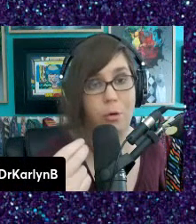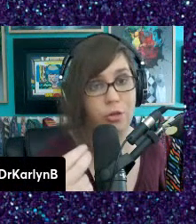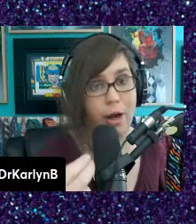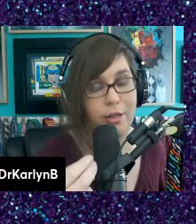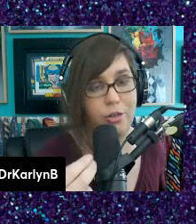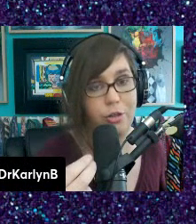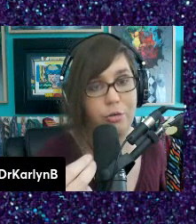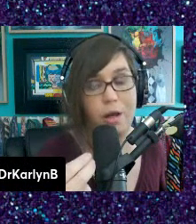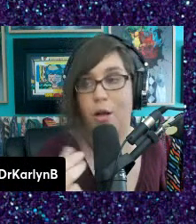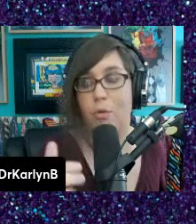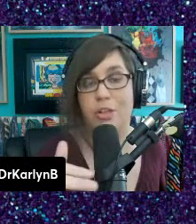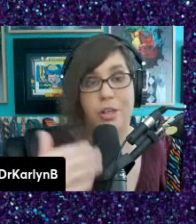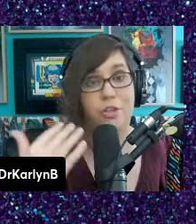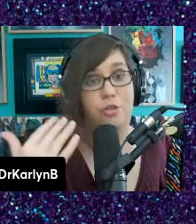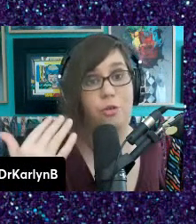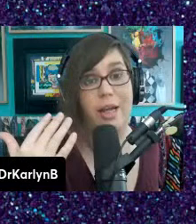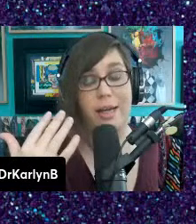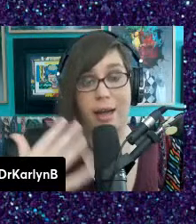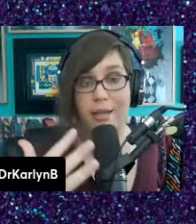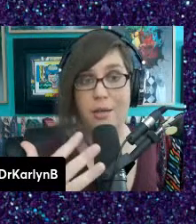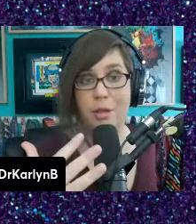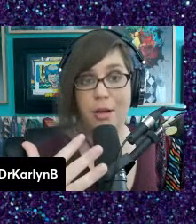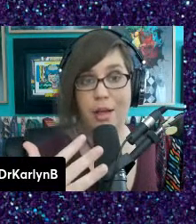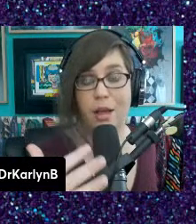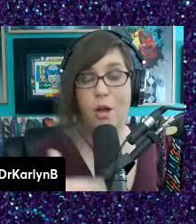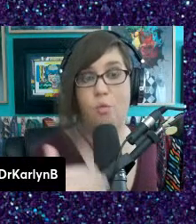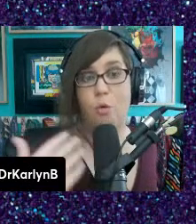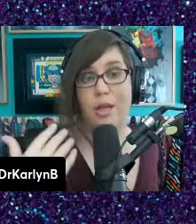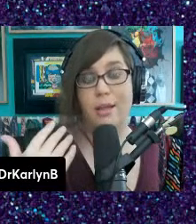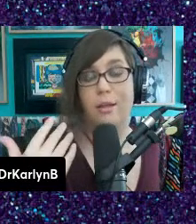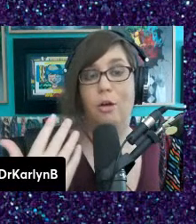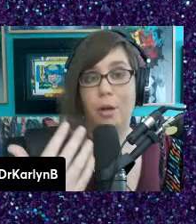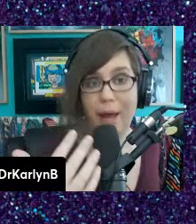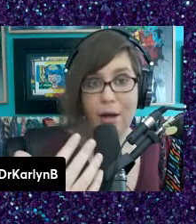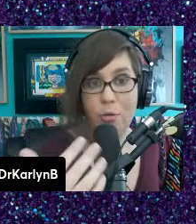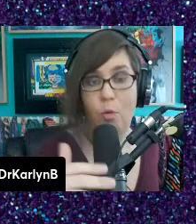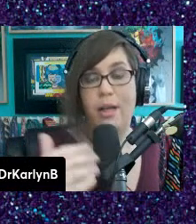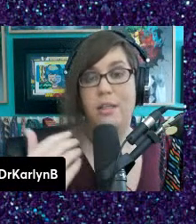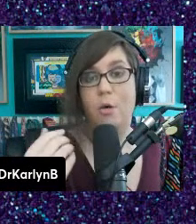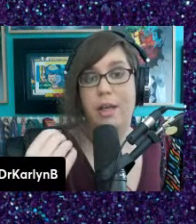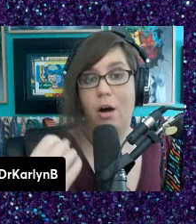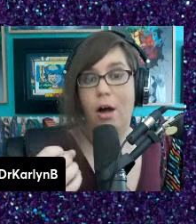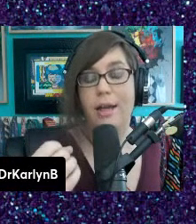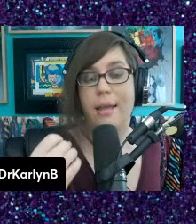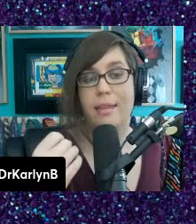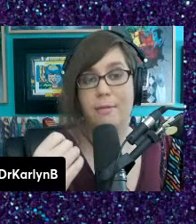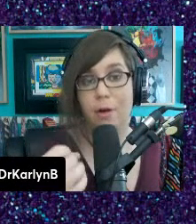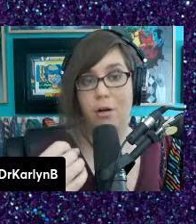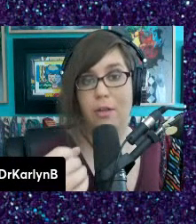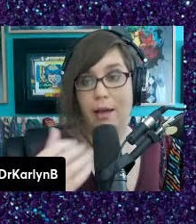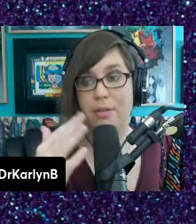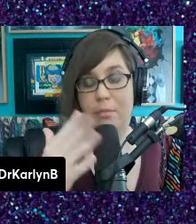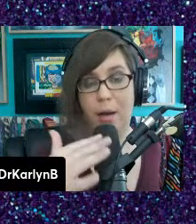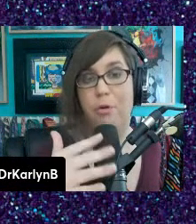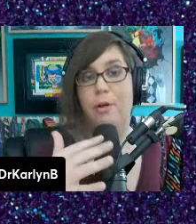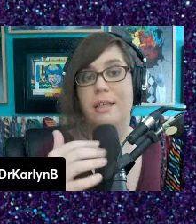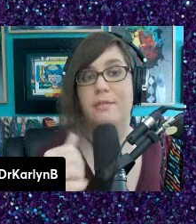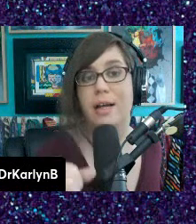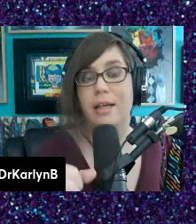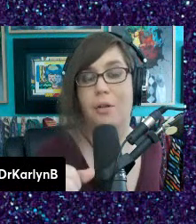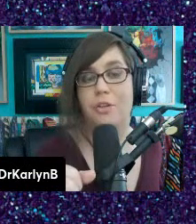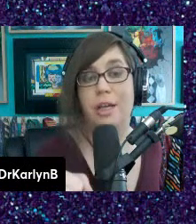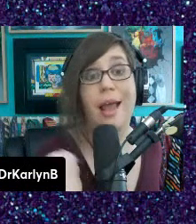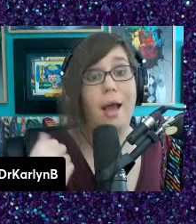from what we're trying to do, which is to create a nice community where we can learn about what is going on in the far left